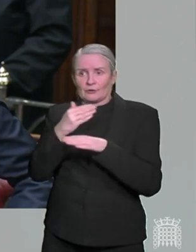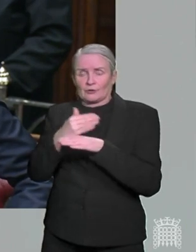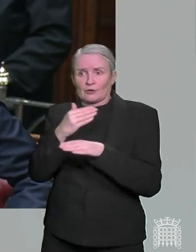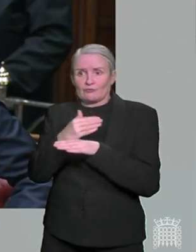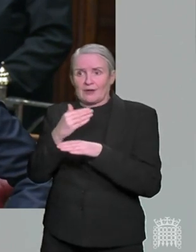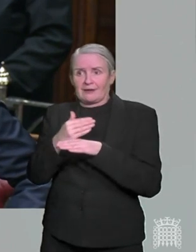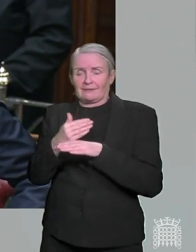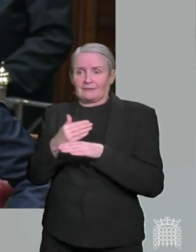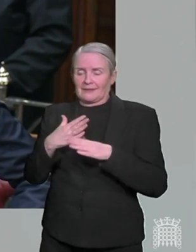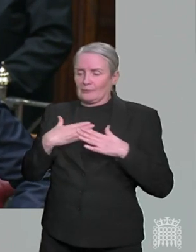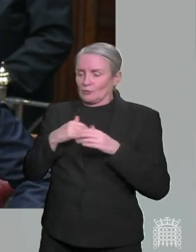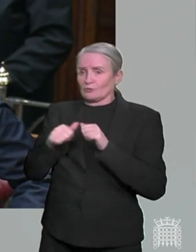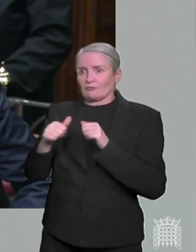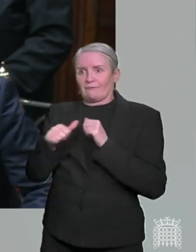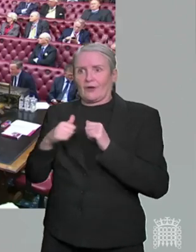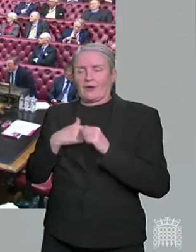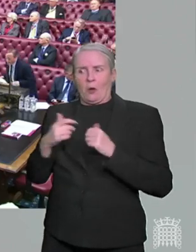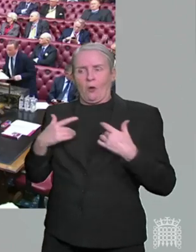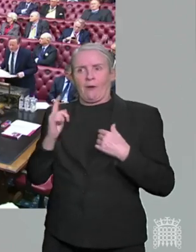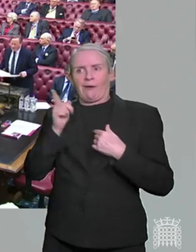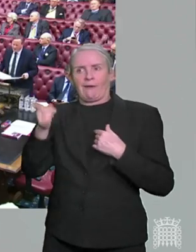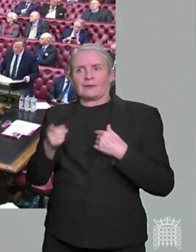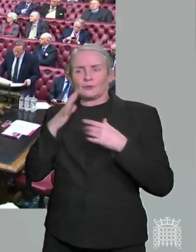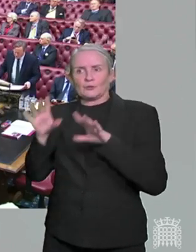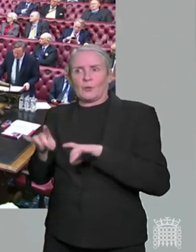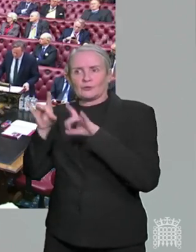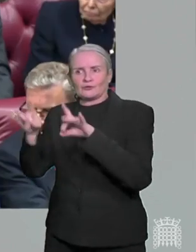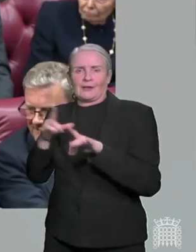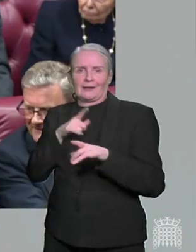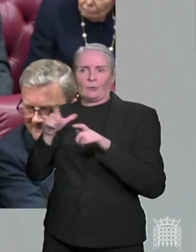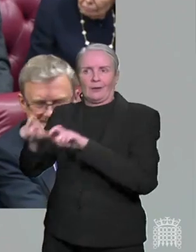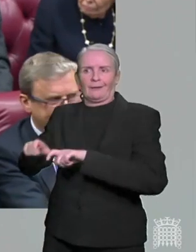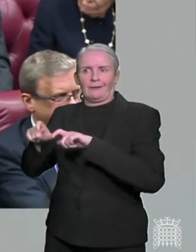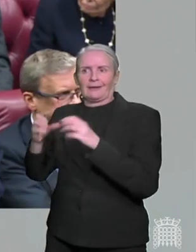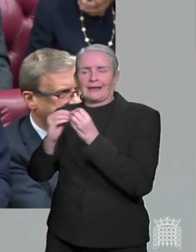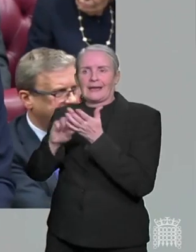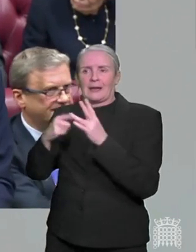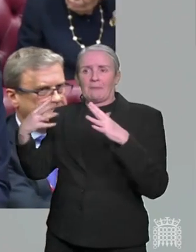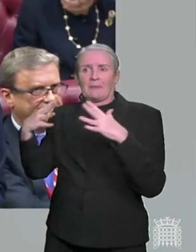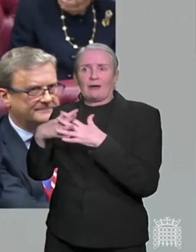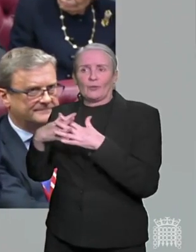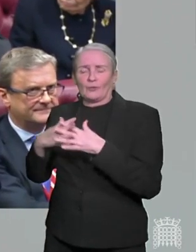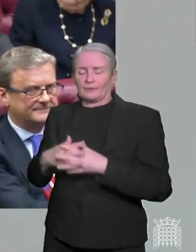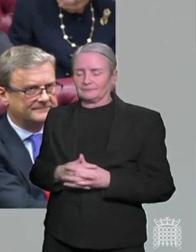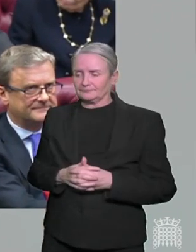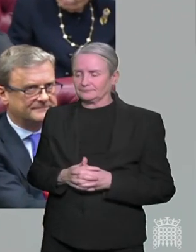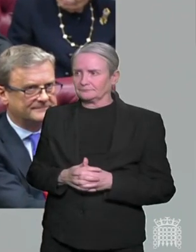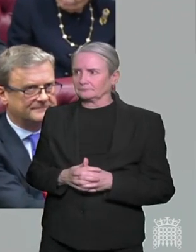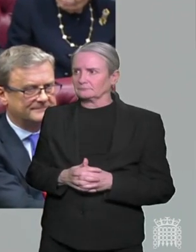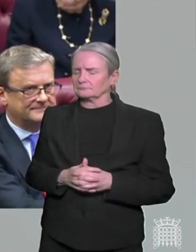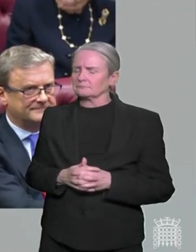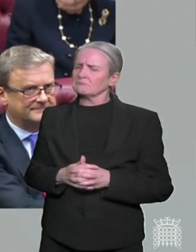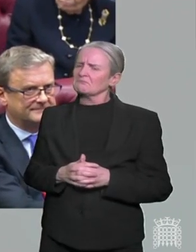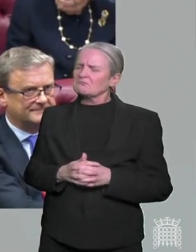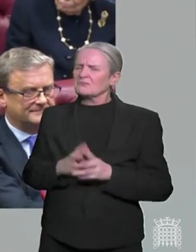in Fremantle than Barrow? I don't believe that the concerns he has are